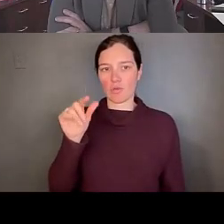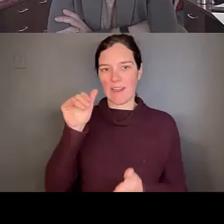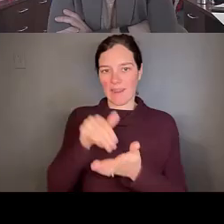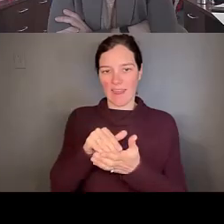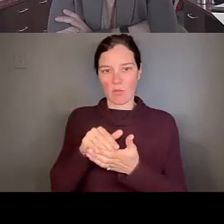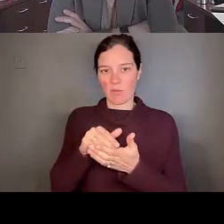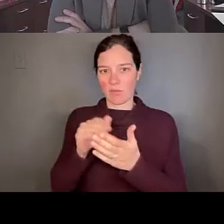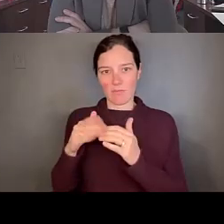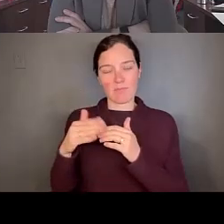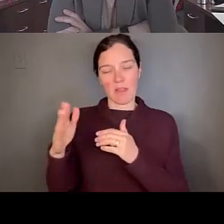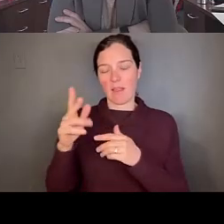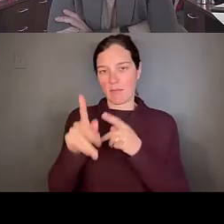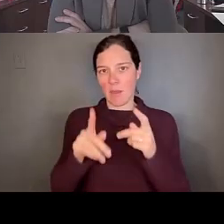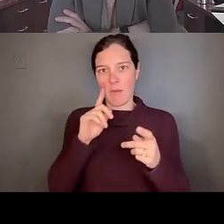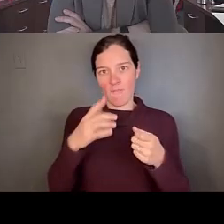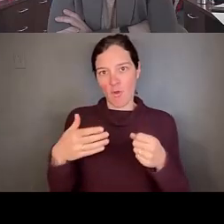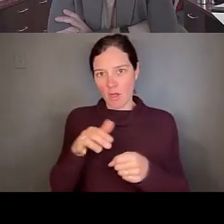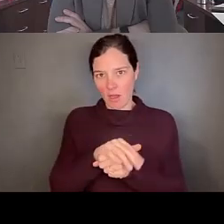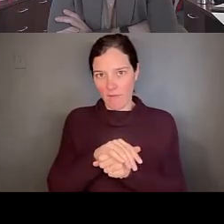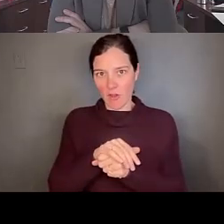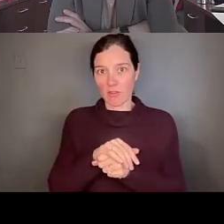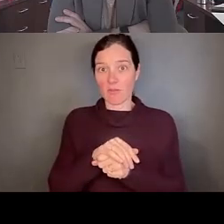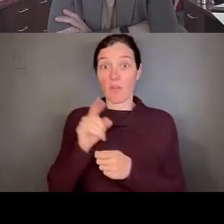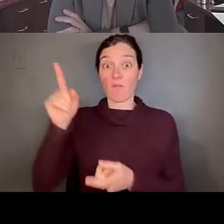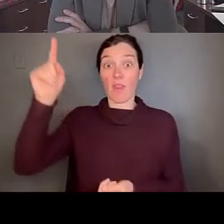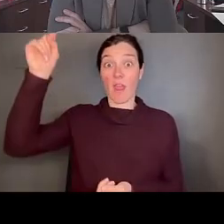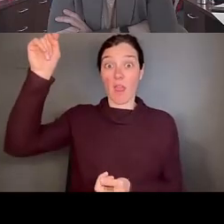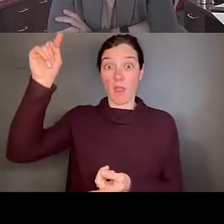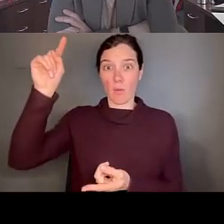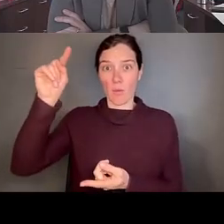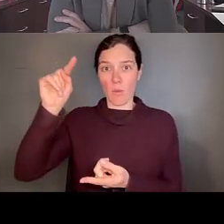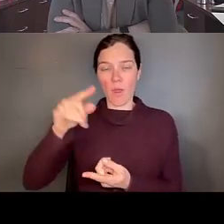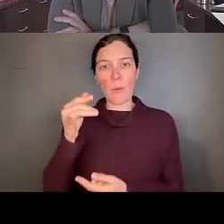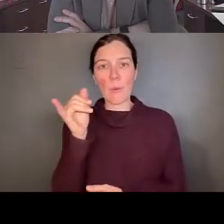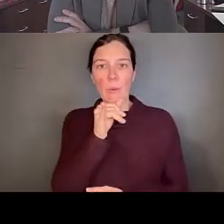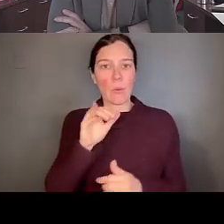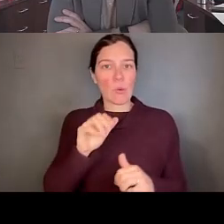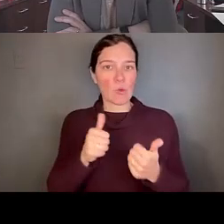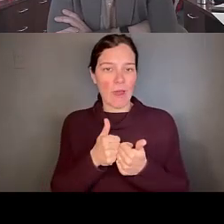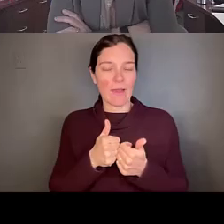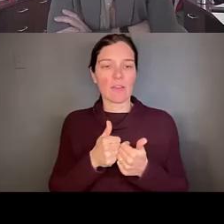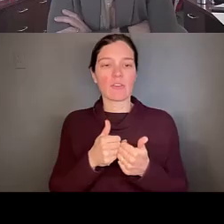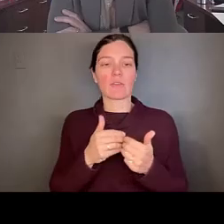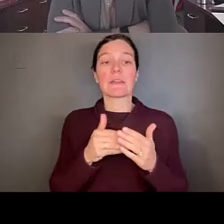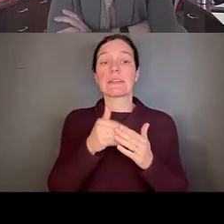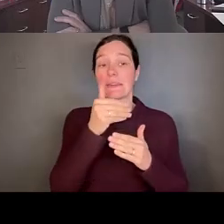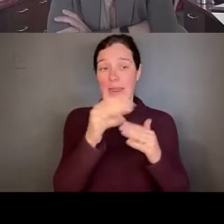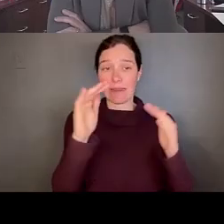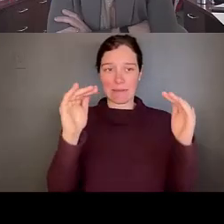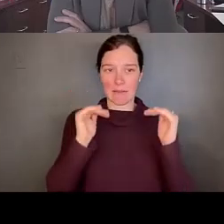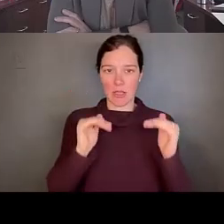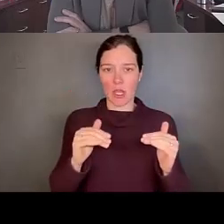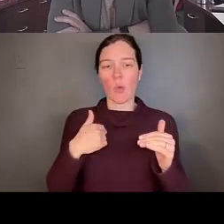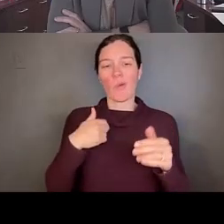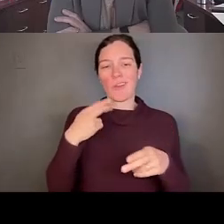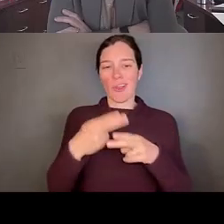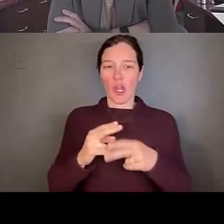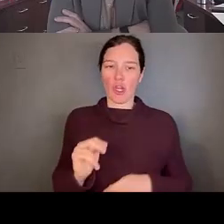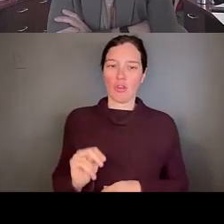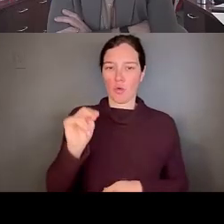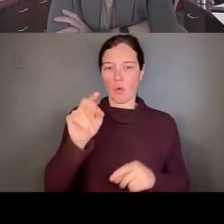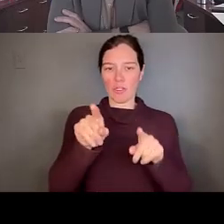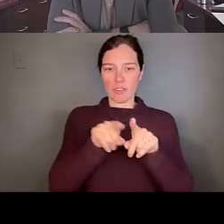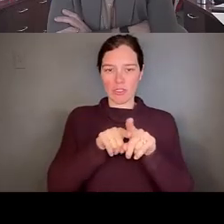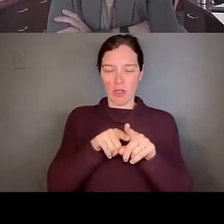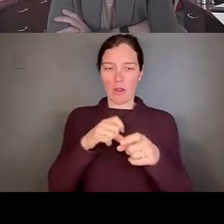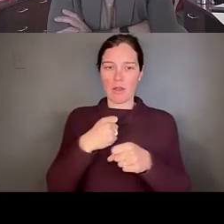plus folks for coverage. So as that goes down, boy, is that a challenge. Next challenge, we call it our North Star. We want to make